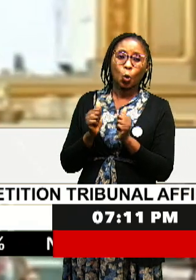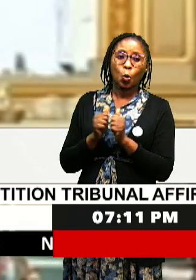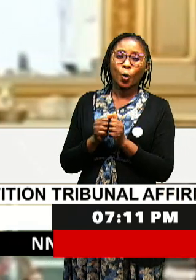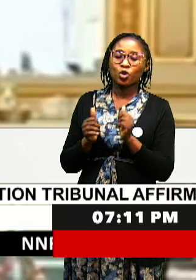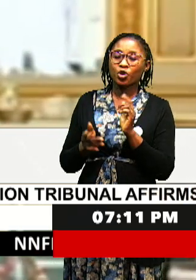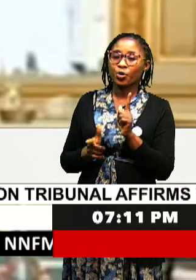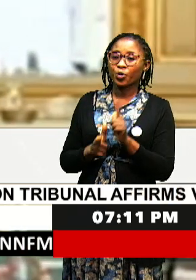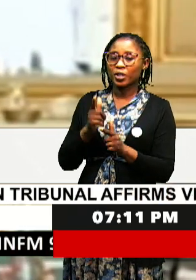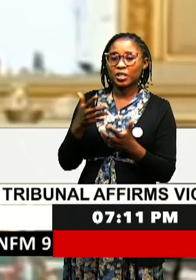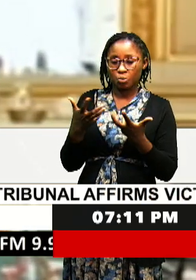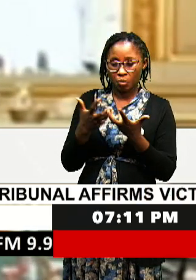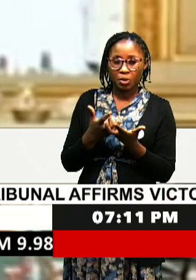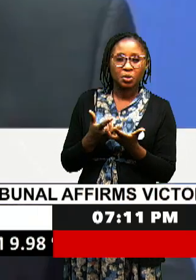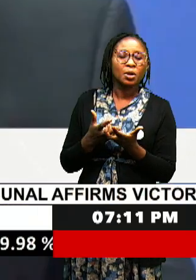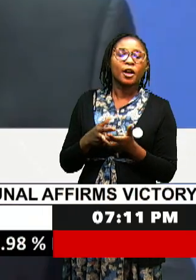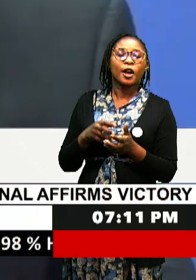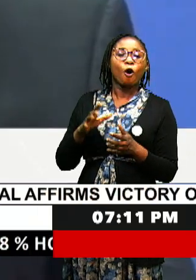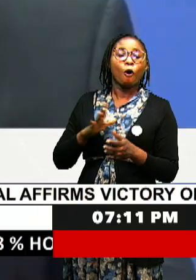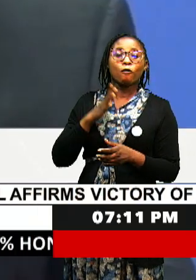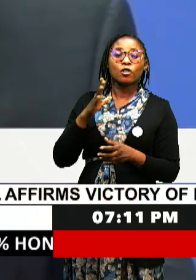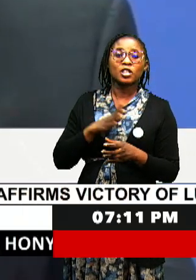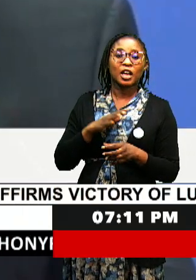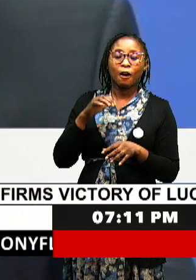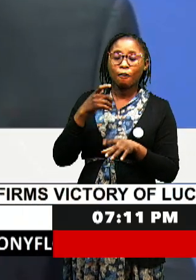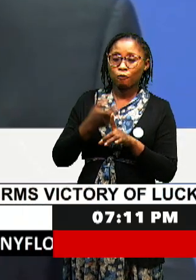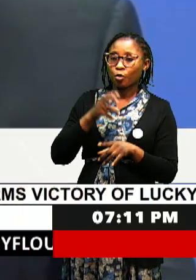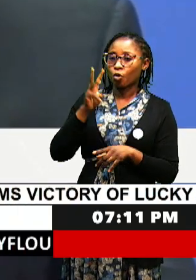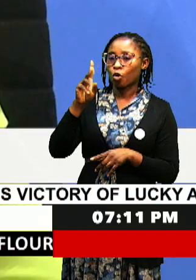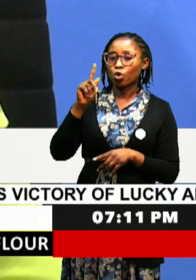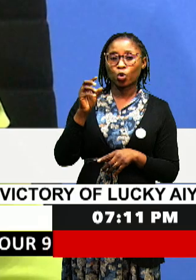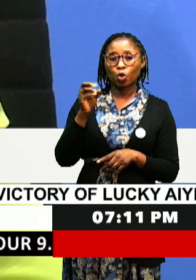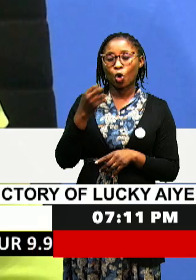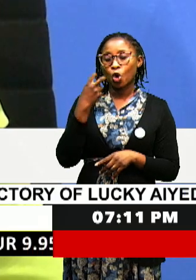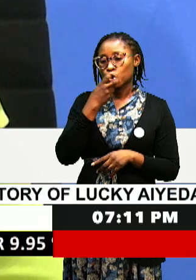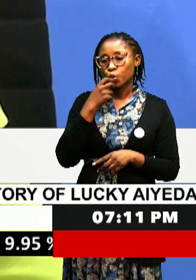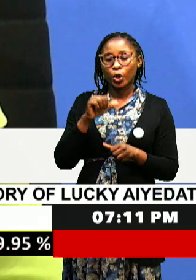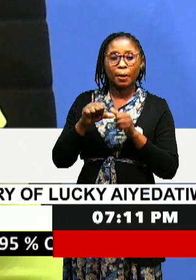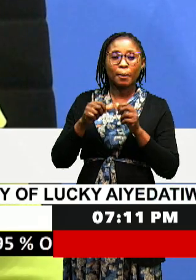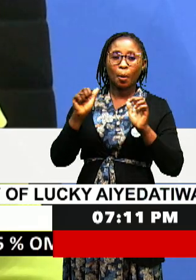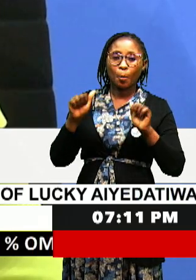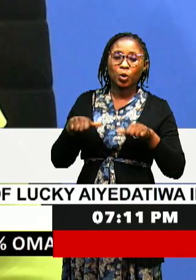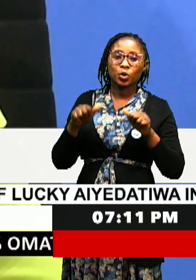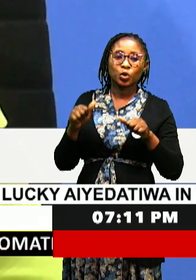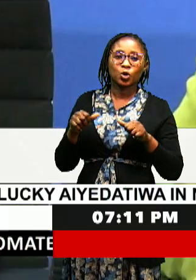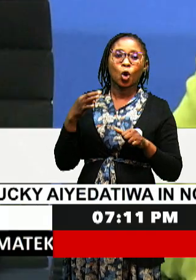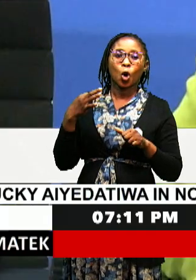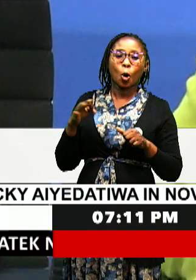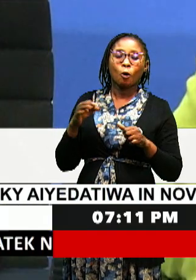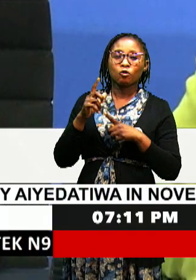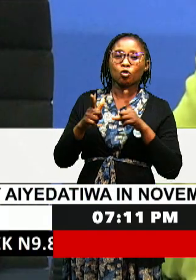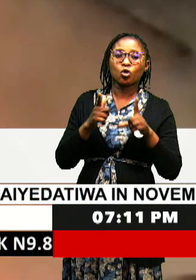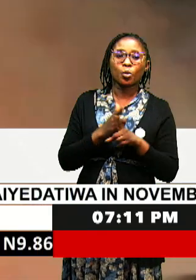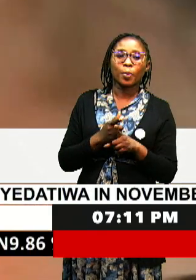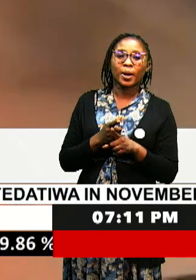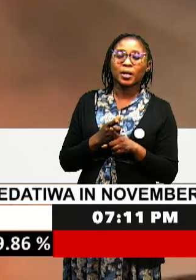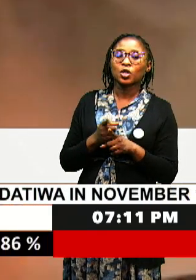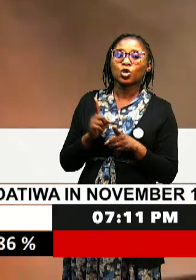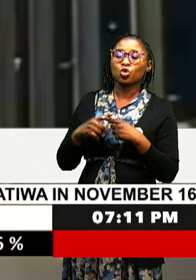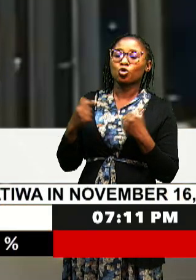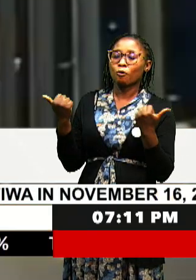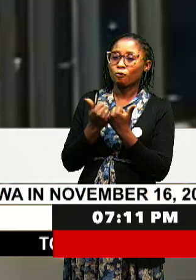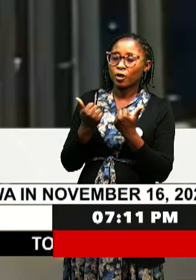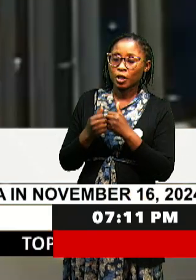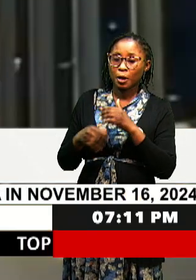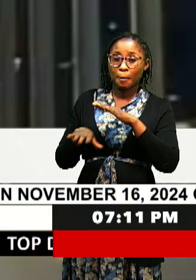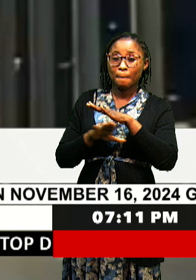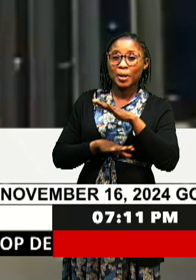counterpart. Officials at the World Trade Organization spoke about the possibility of global trade conflict based on the